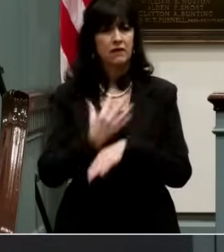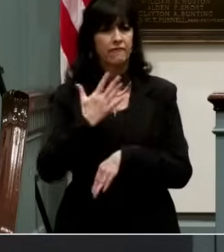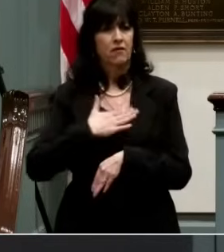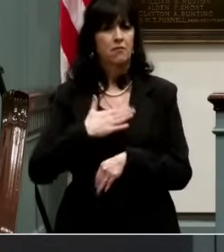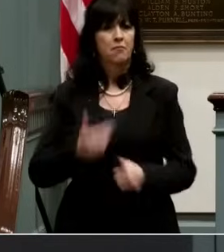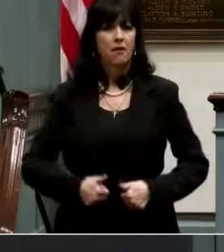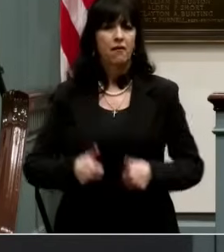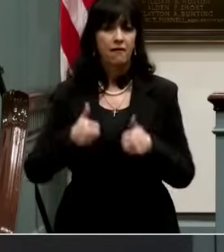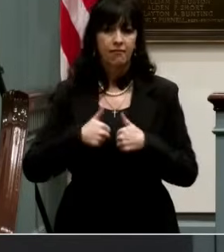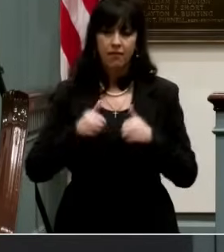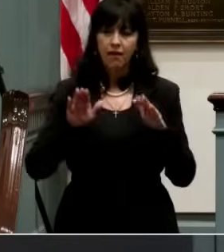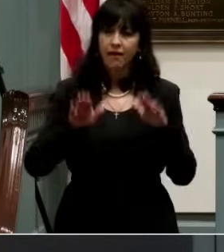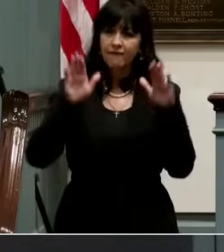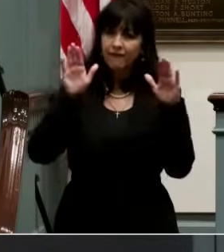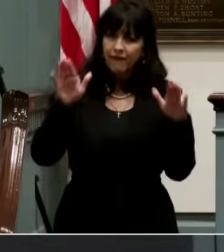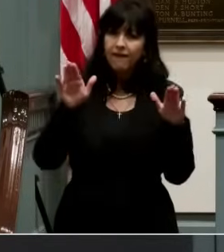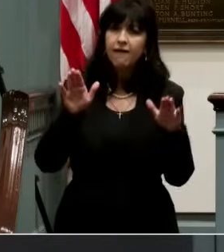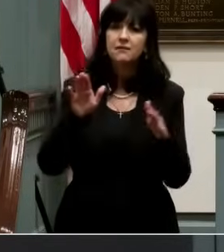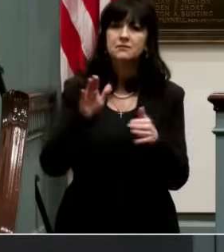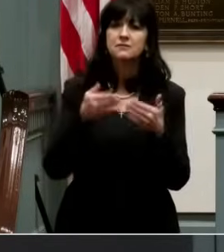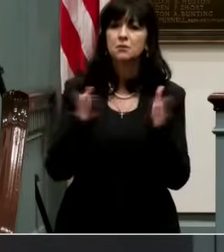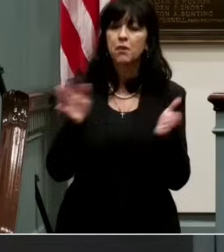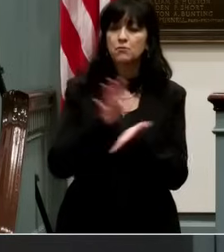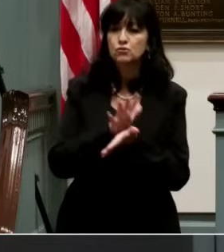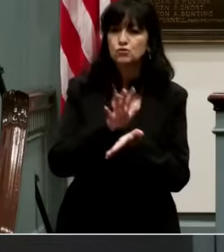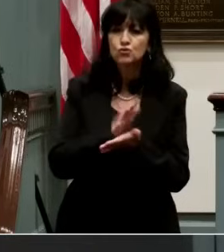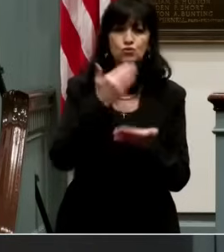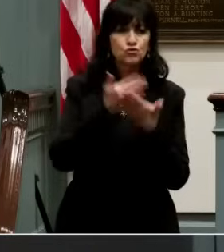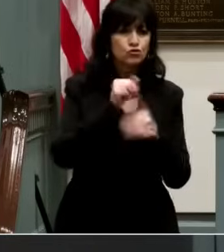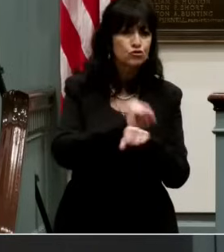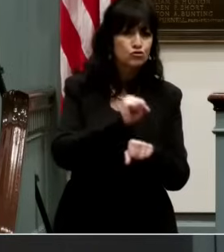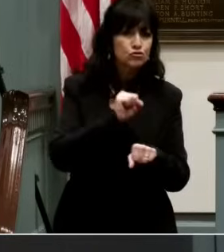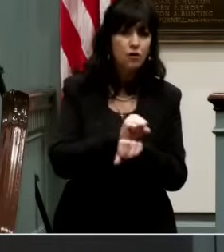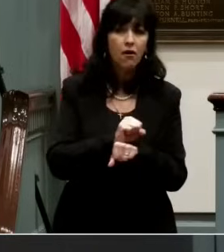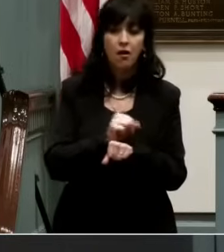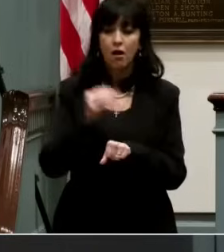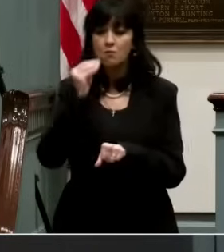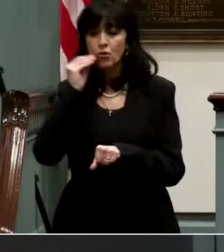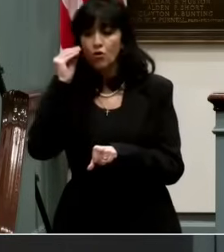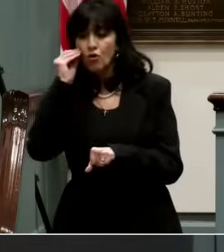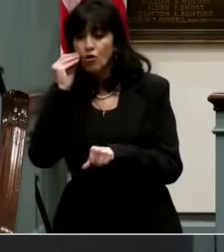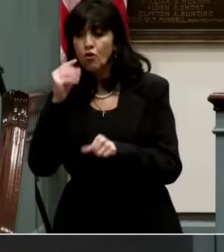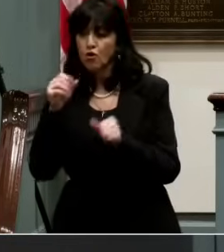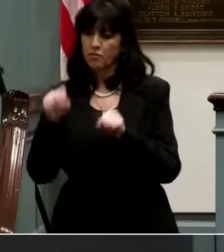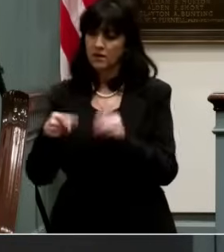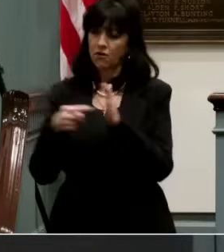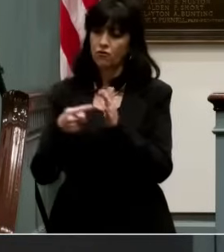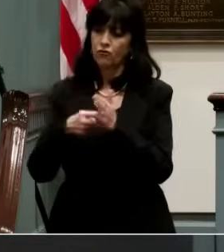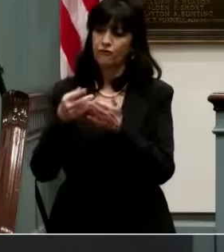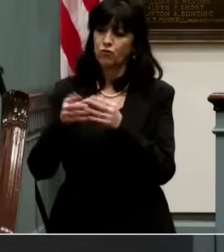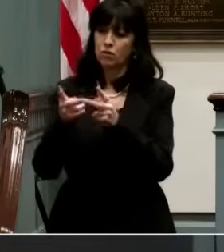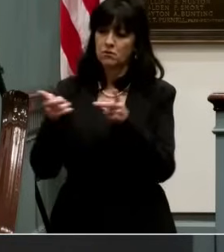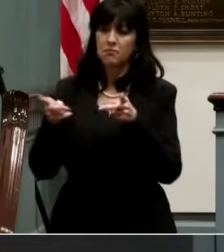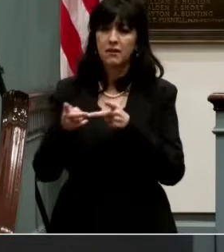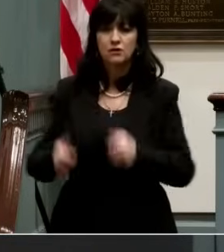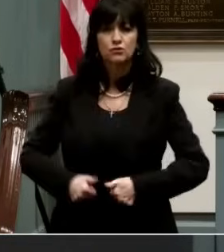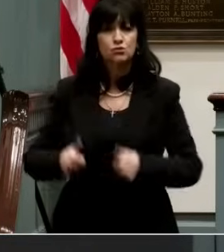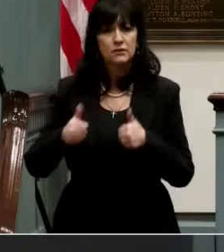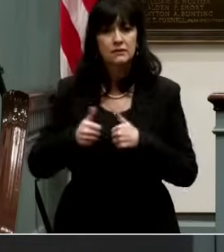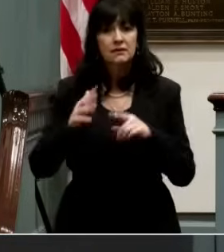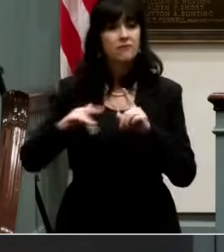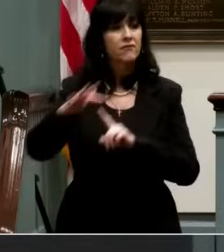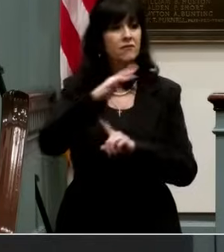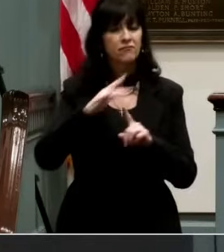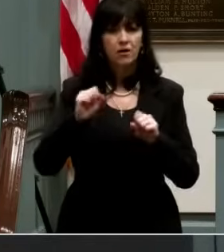jobs, excellent public schools, a safe and affordable place to live, and vibrant communities where they can raise their